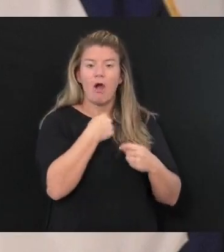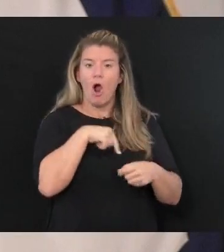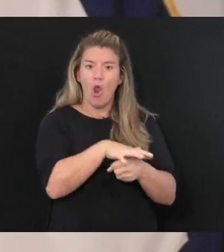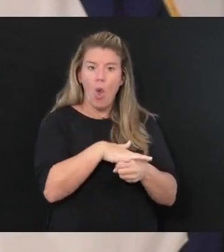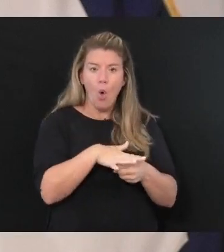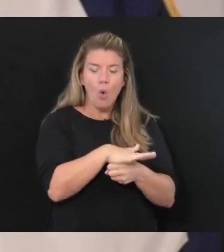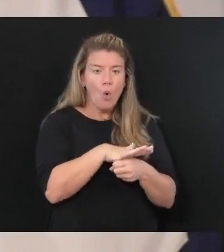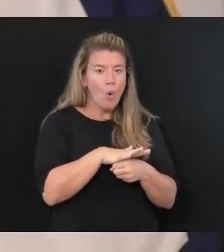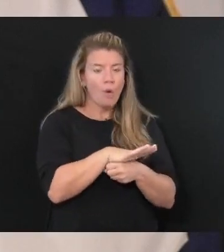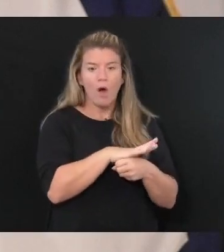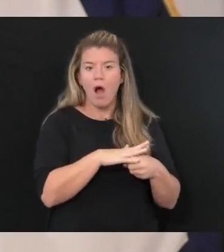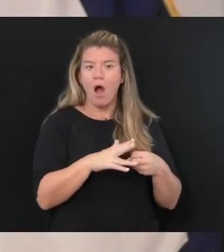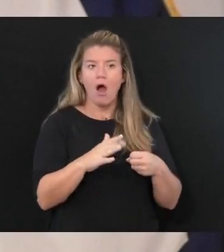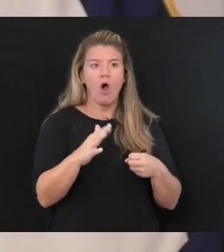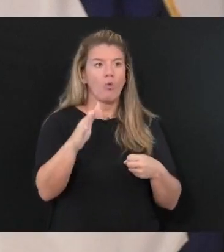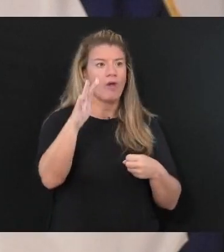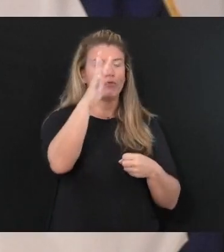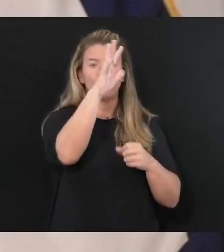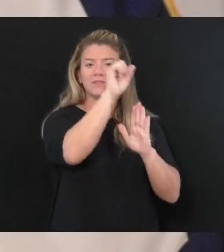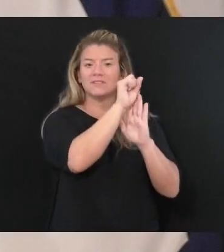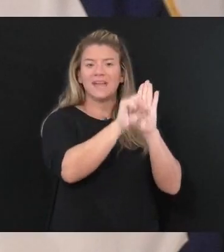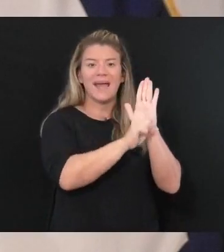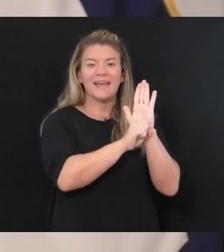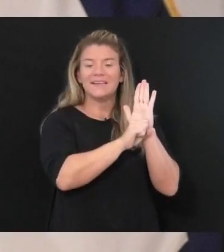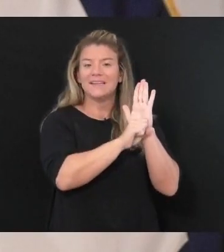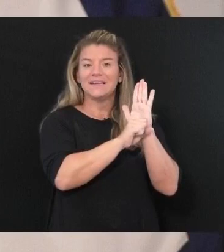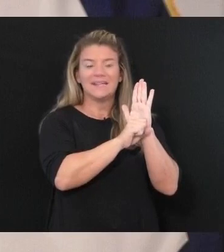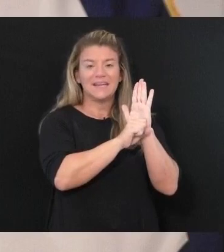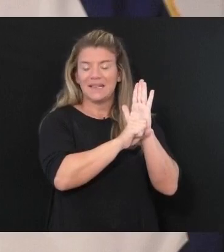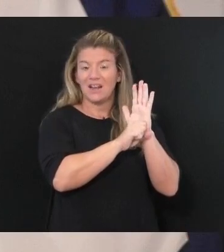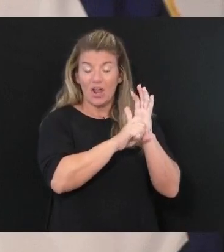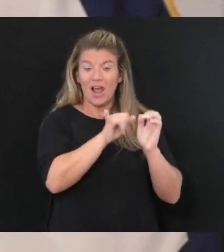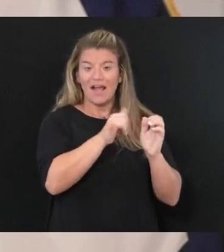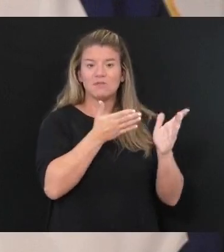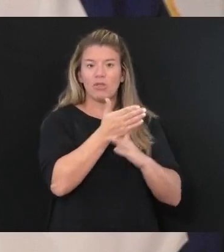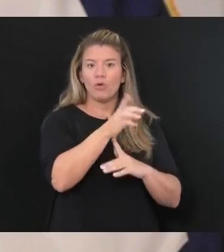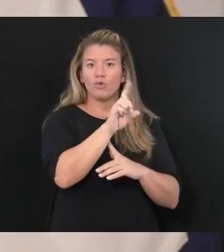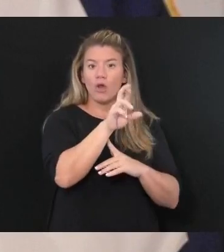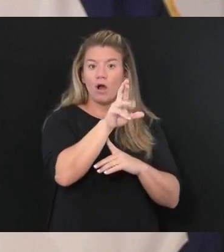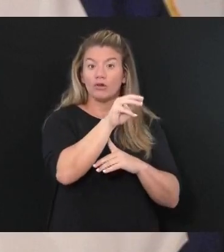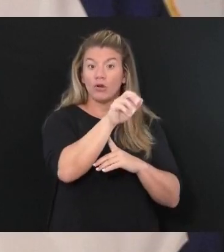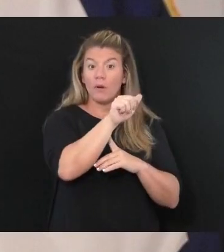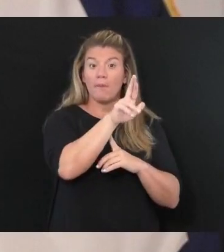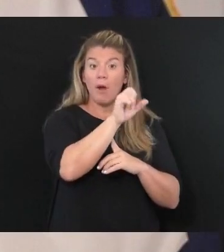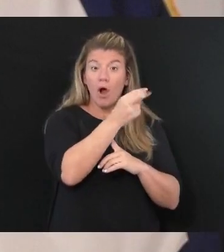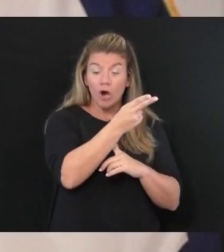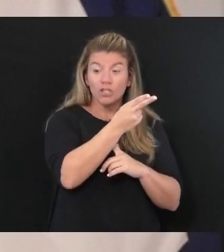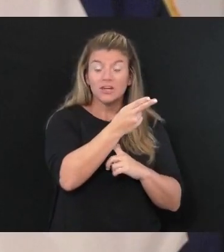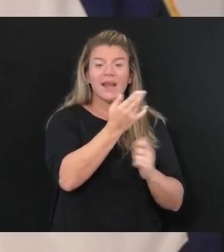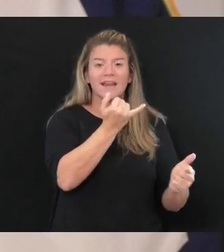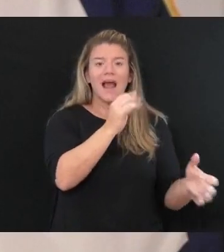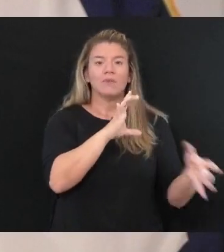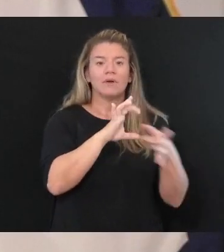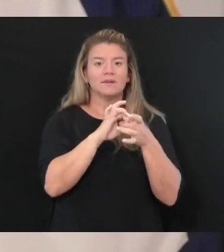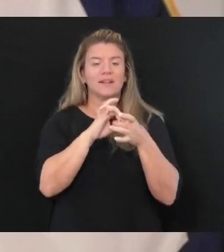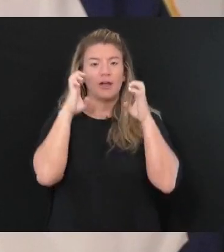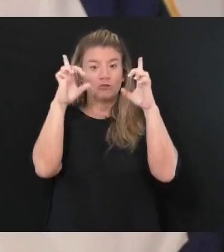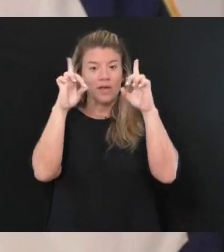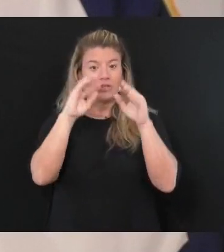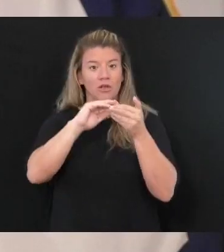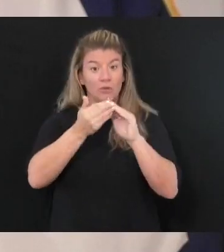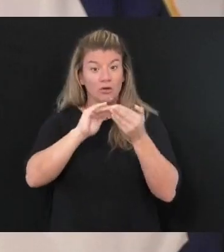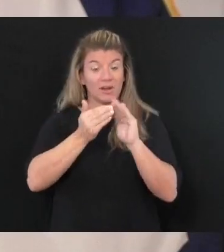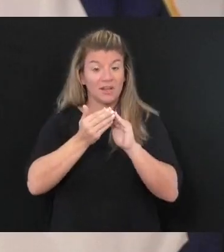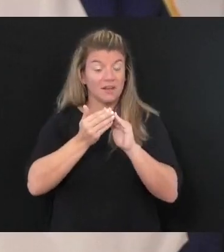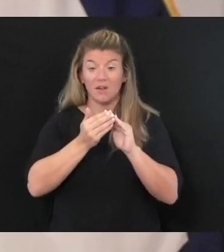level all the way up through the state to even to our czar, Dr. Clay Marsh, to all the education community. You know,